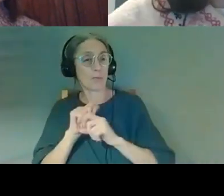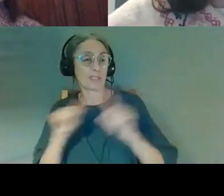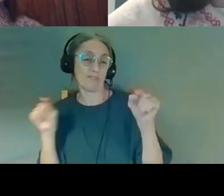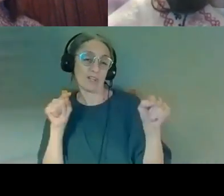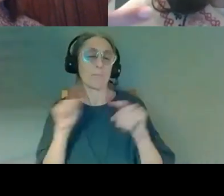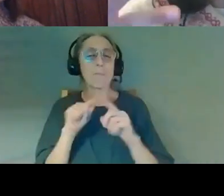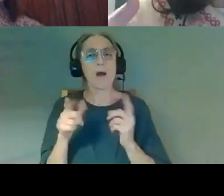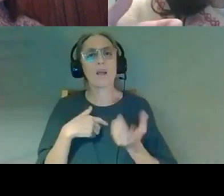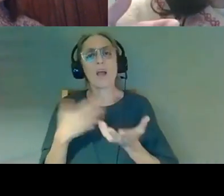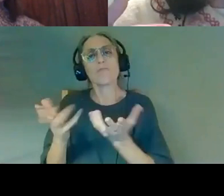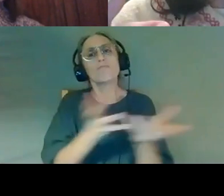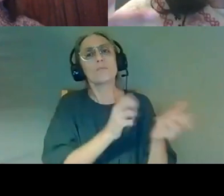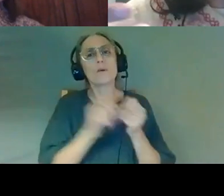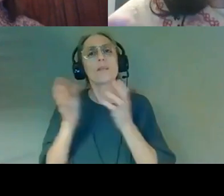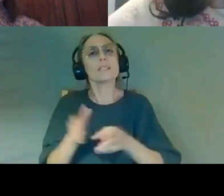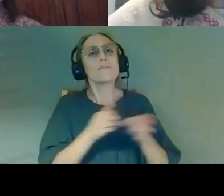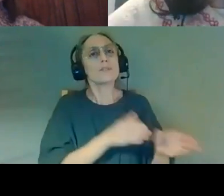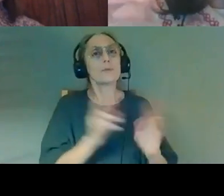when I hear about food access,